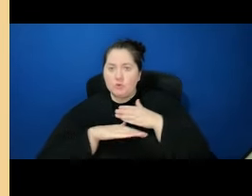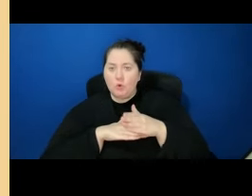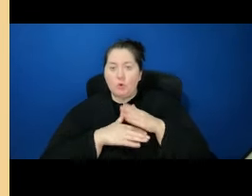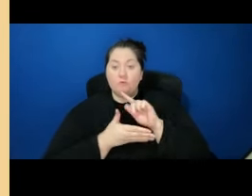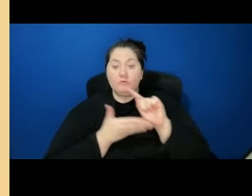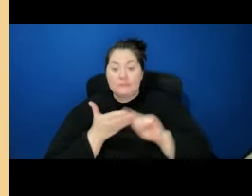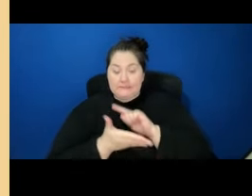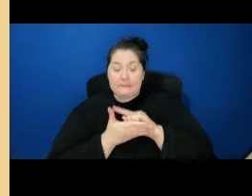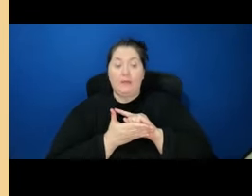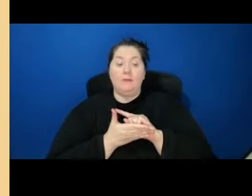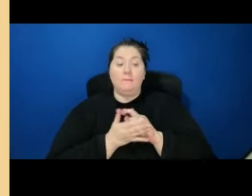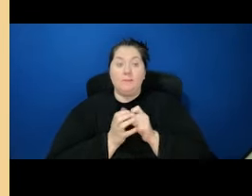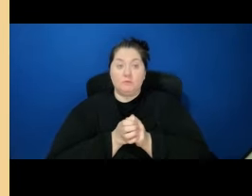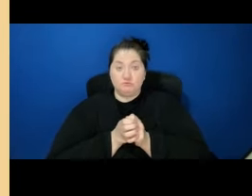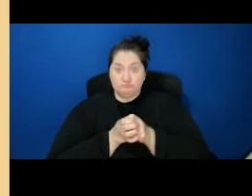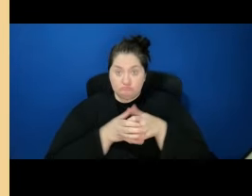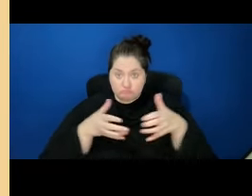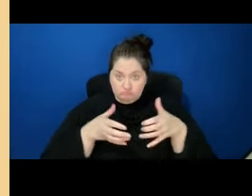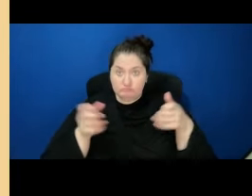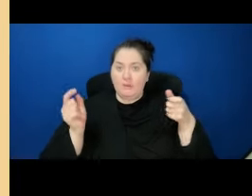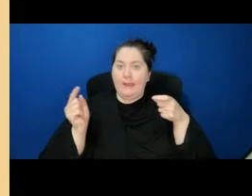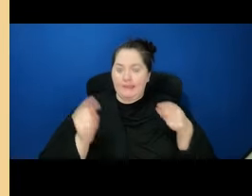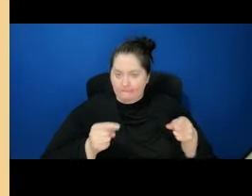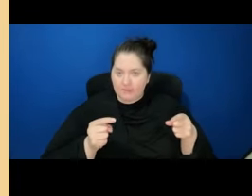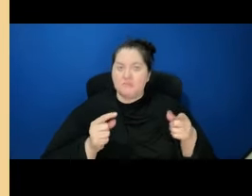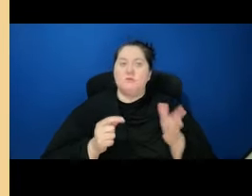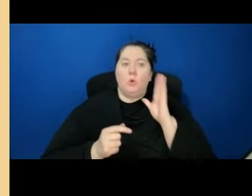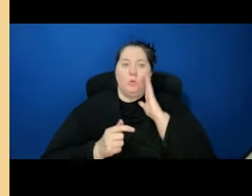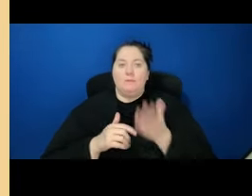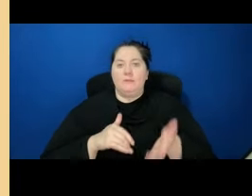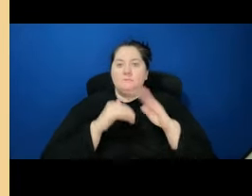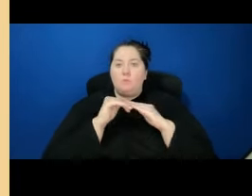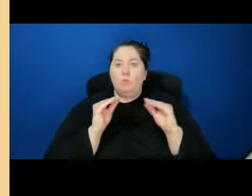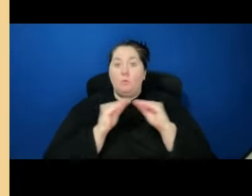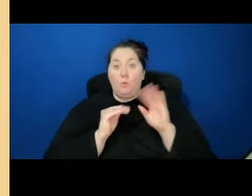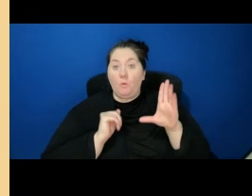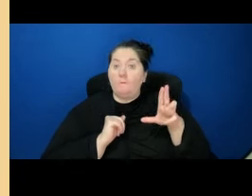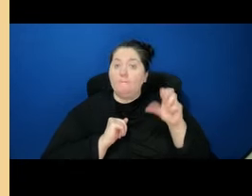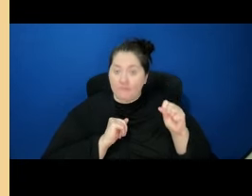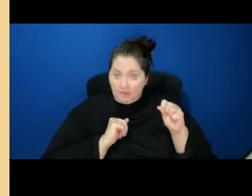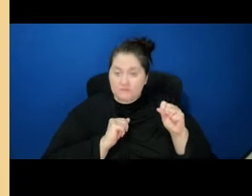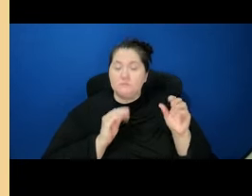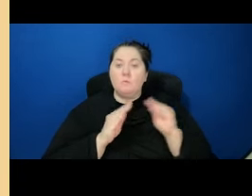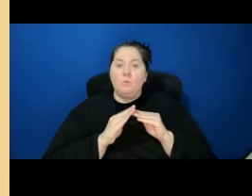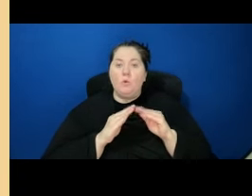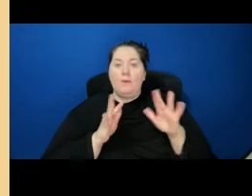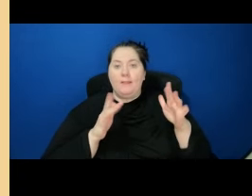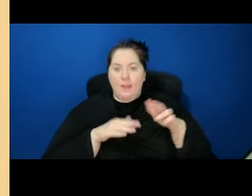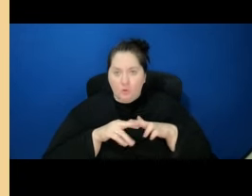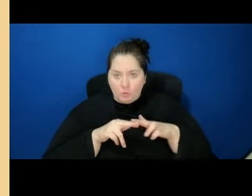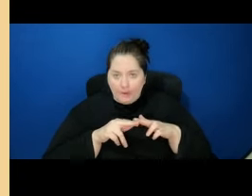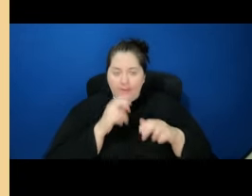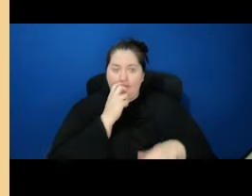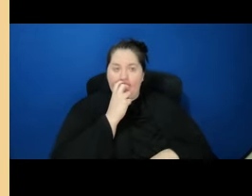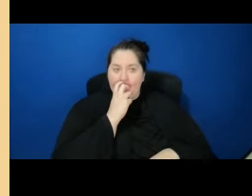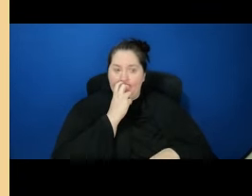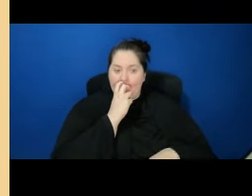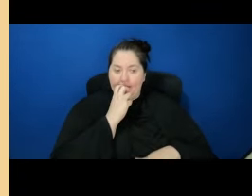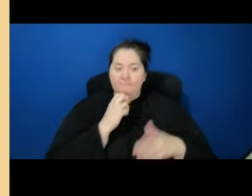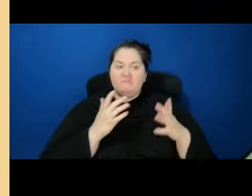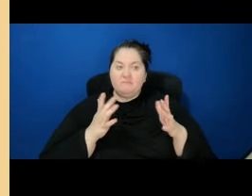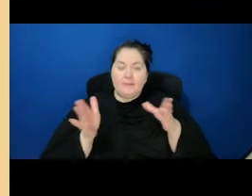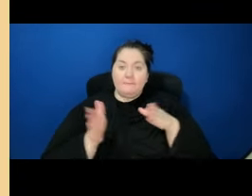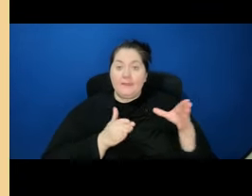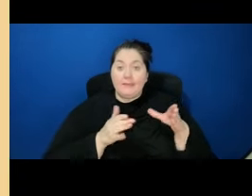that as growth occurs around those areas, that there will be increased bus service and more light rail. However, that planning goes on a